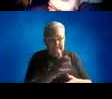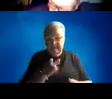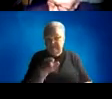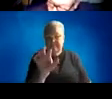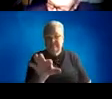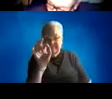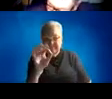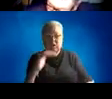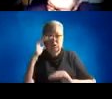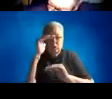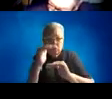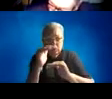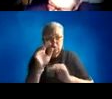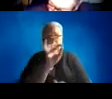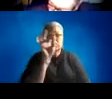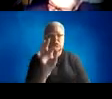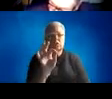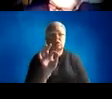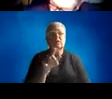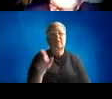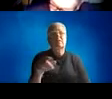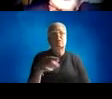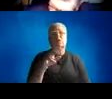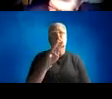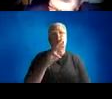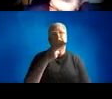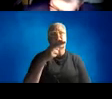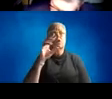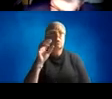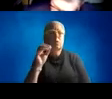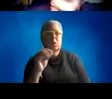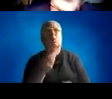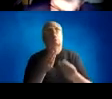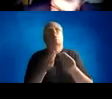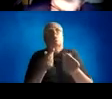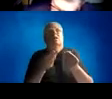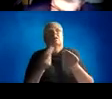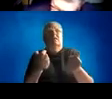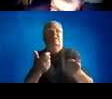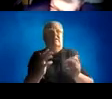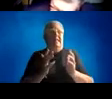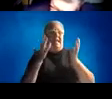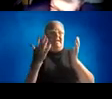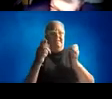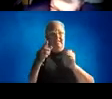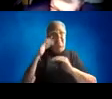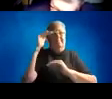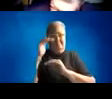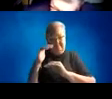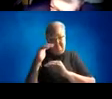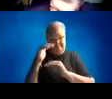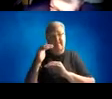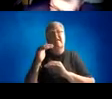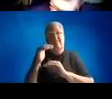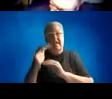questions, World Health Organization quality of life, abbreviated version, and then I limited it to persons with